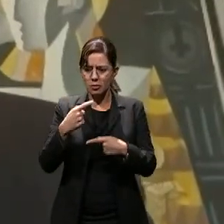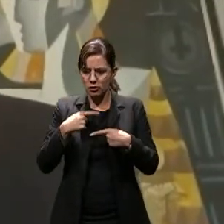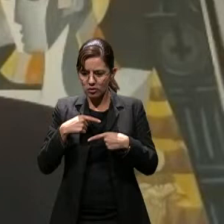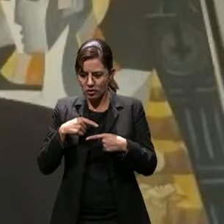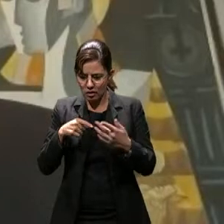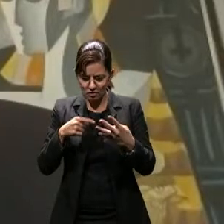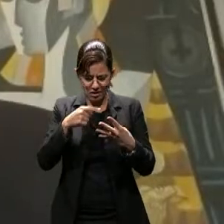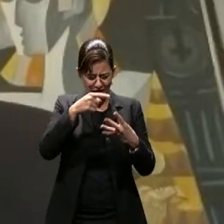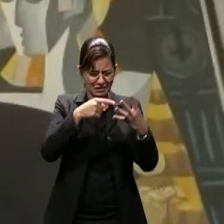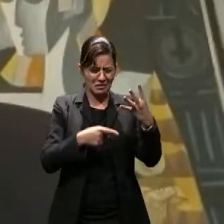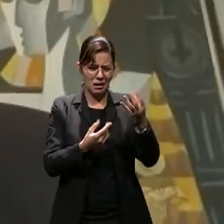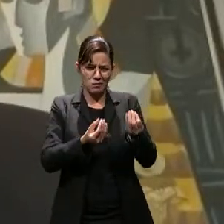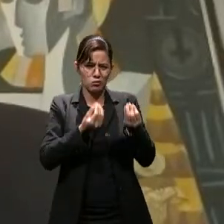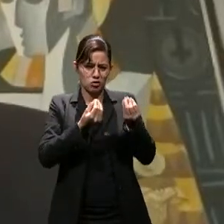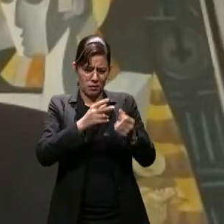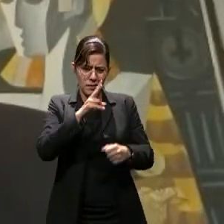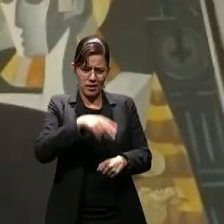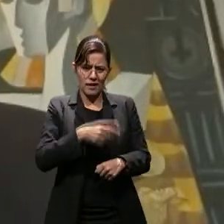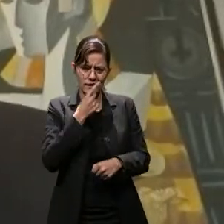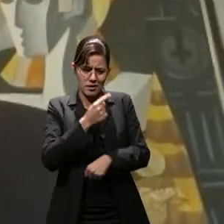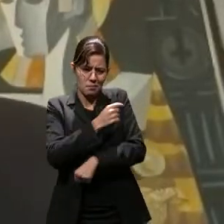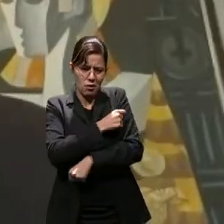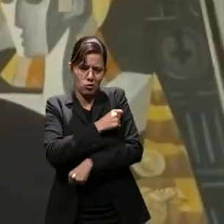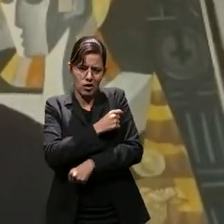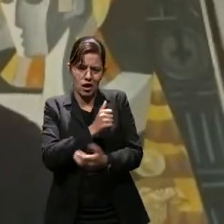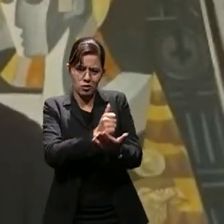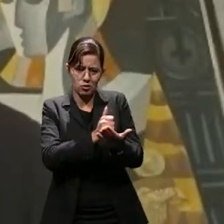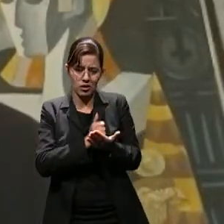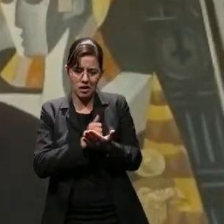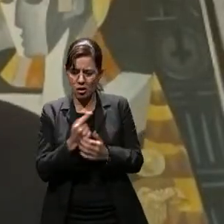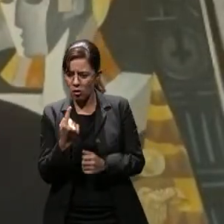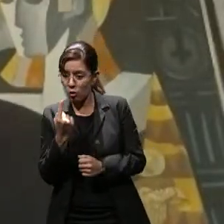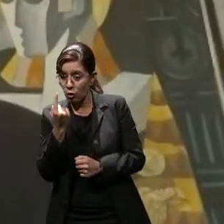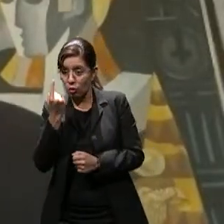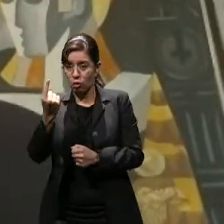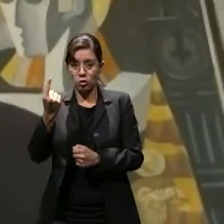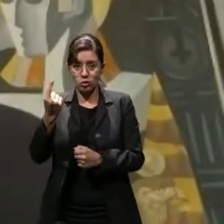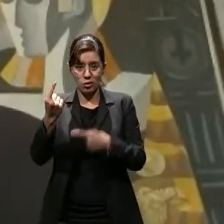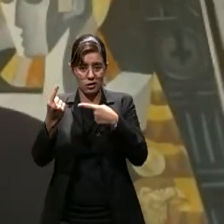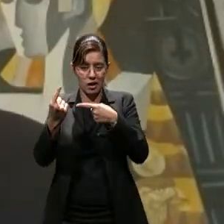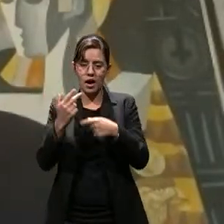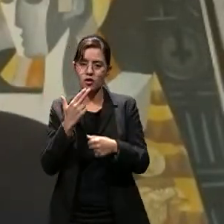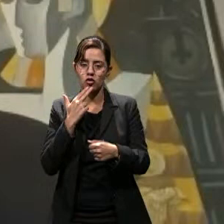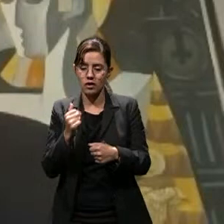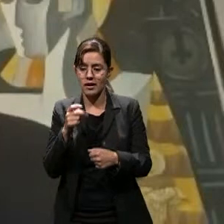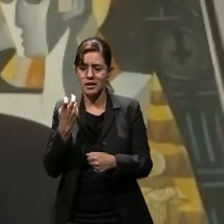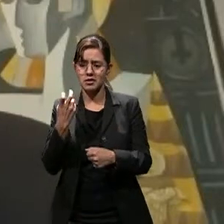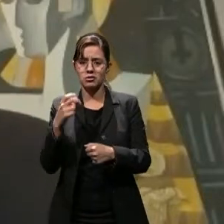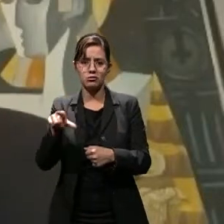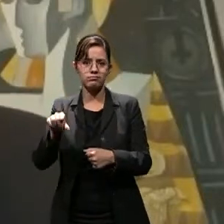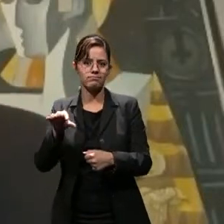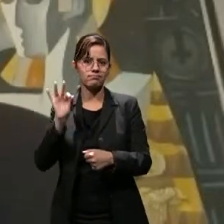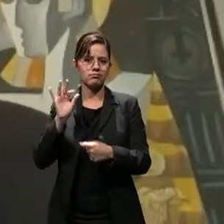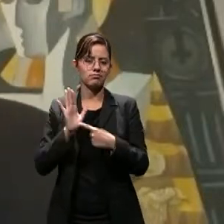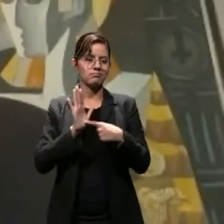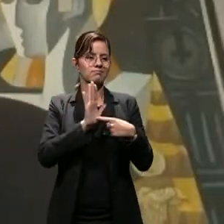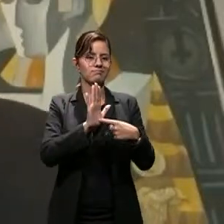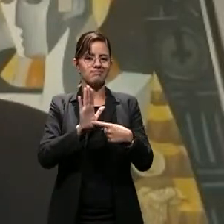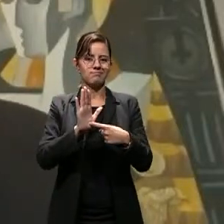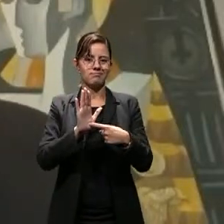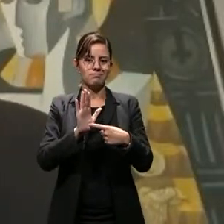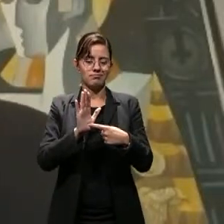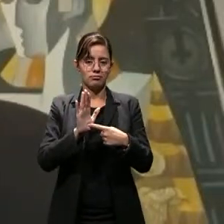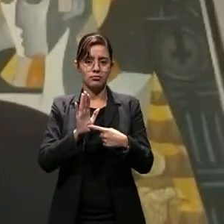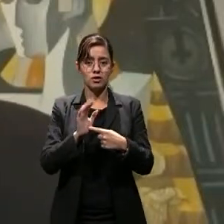information that validates my opinion. And it's very difficult to convince them that that's not the case.